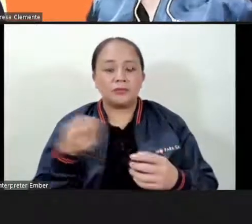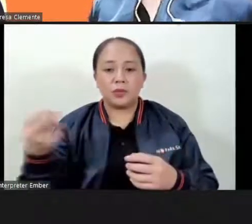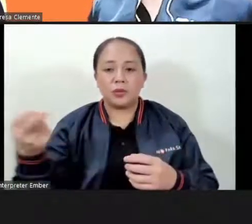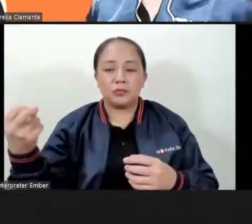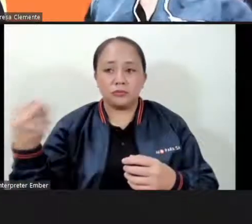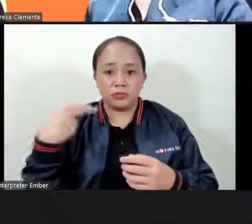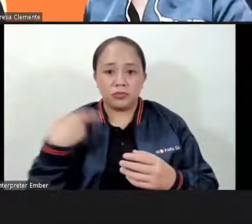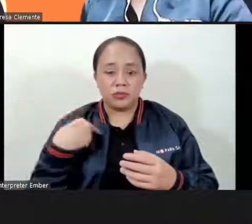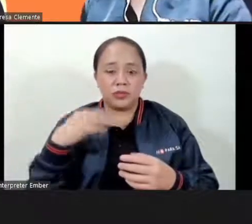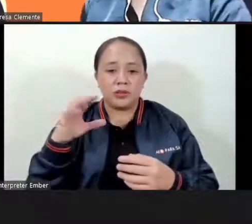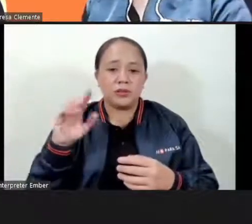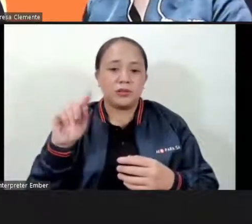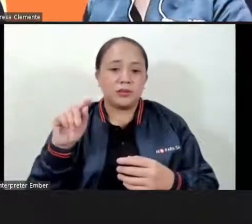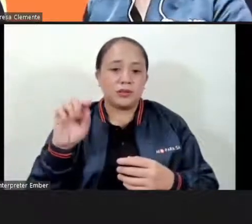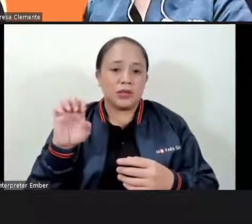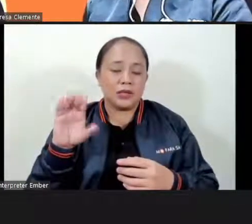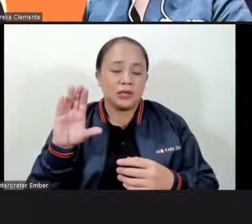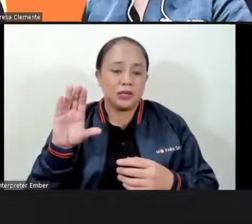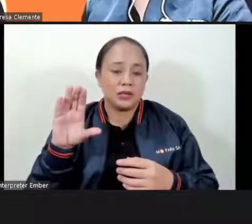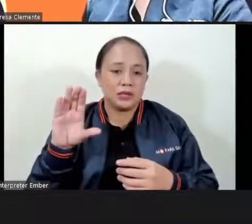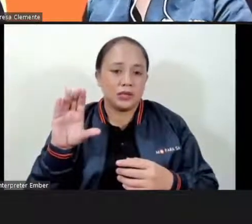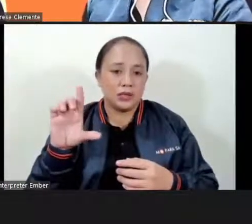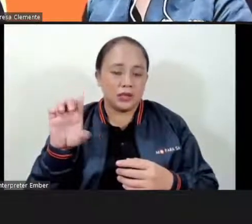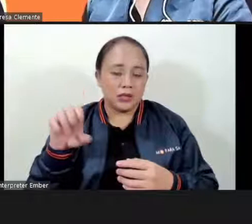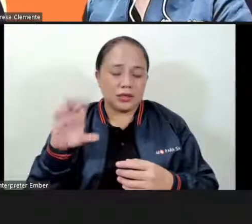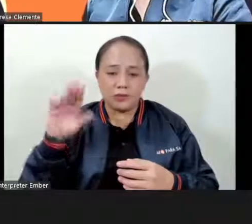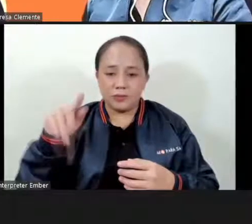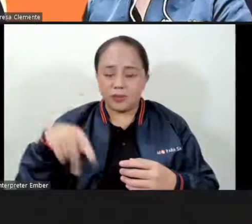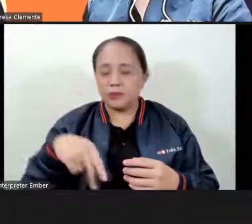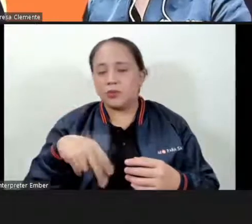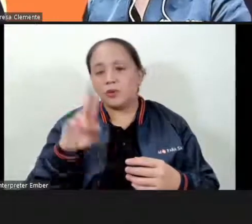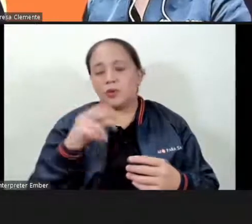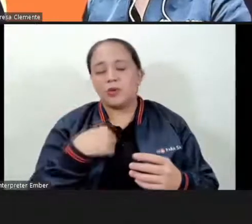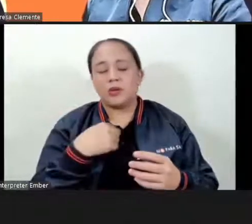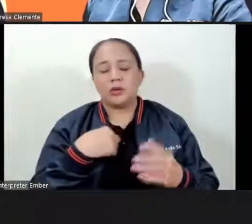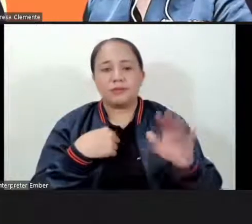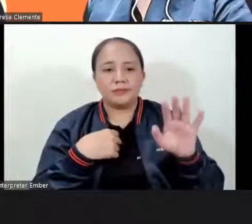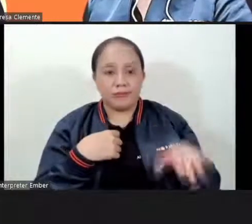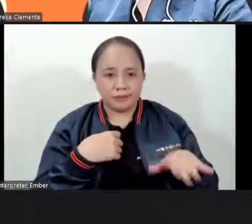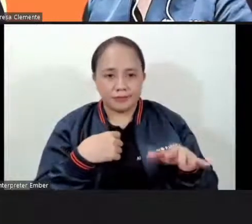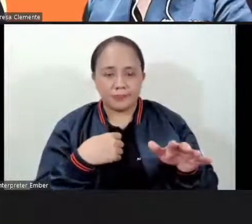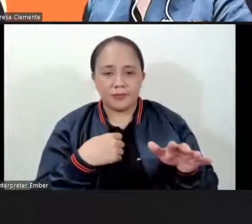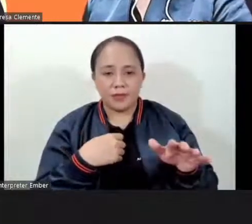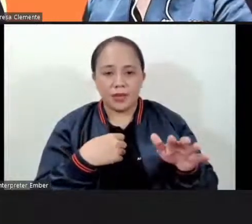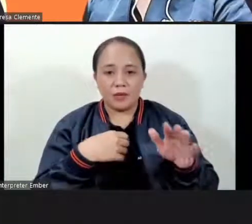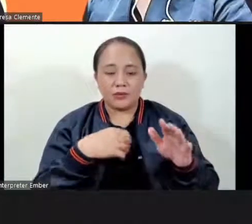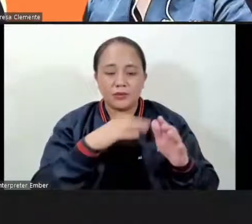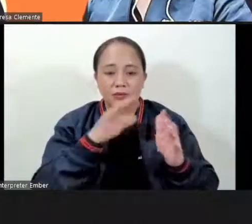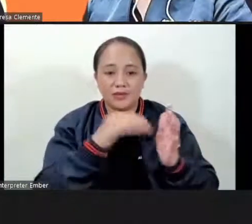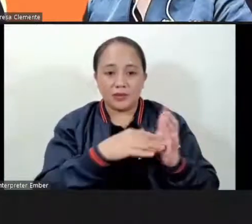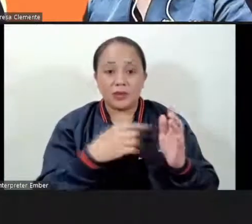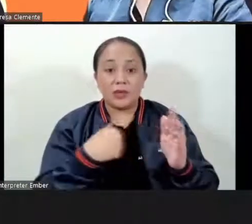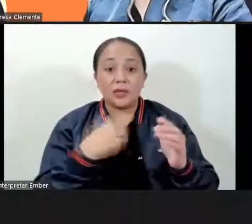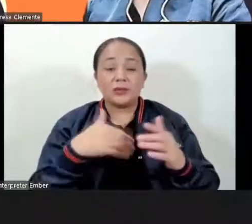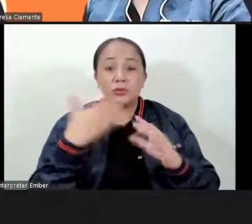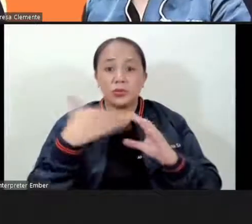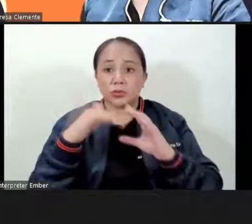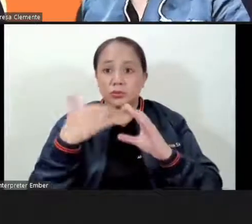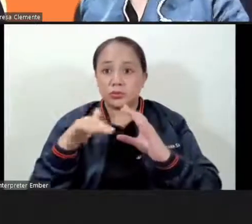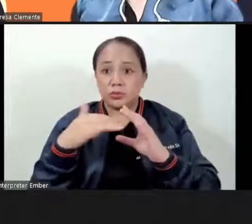po of the tele-CPU centers. So, we're finalizing it po. So, this month, we can release po the tele-CPU